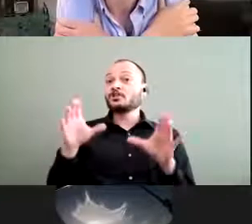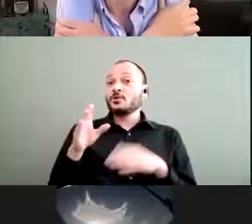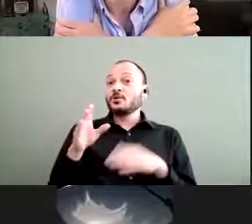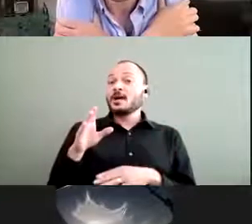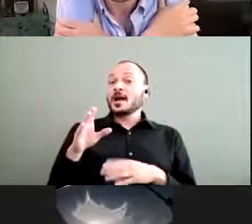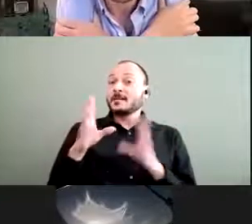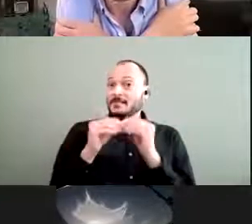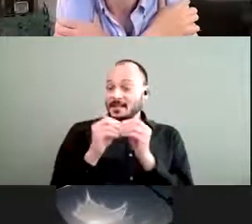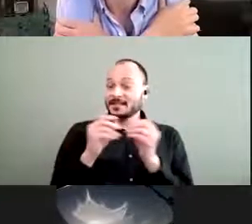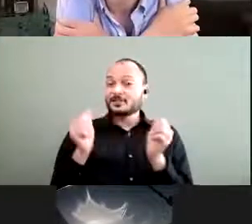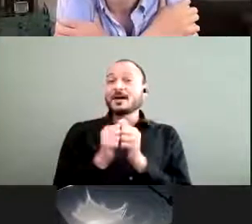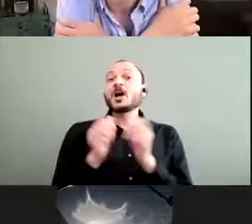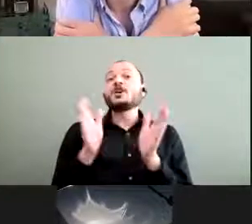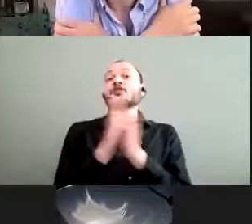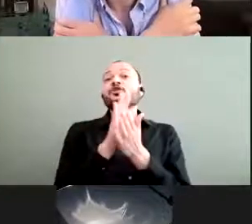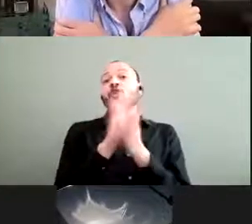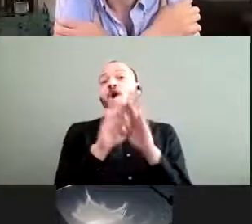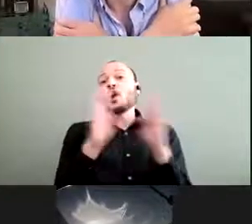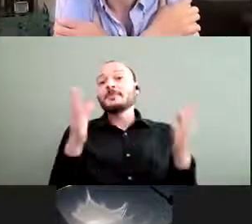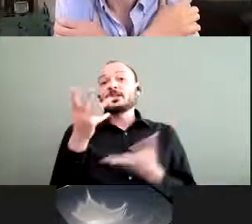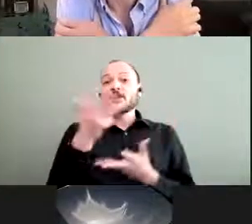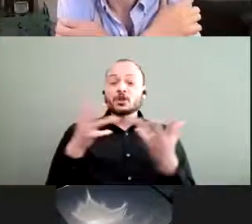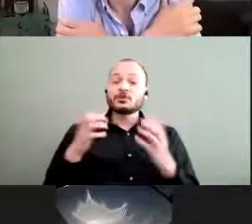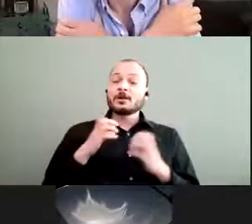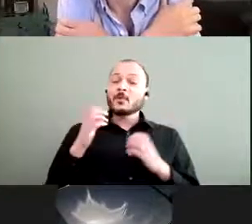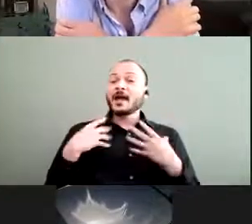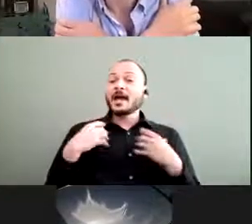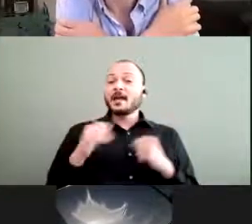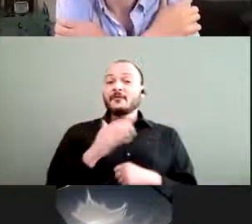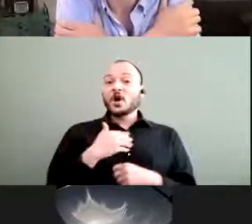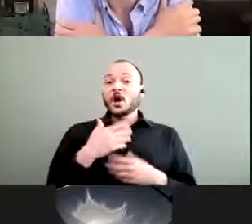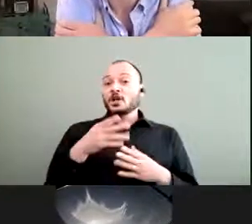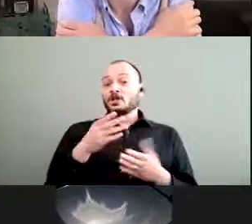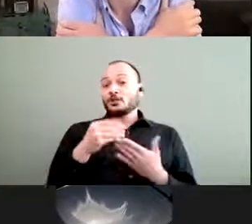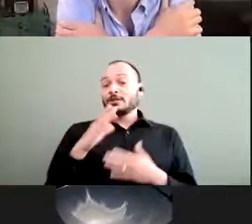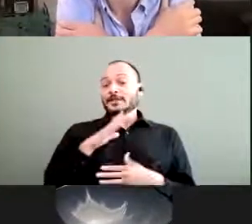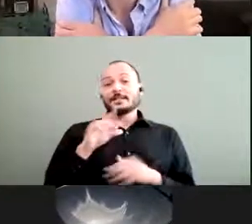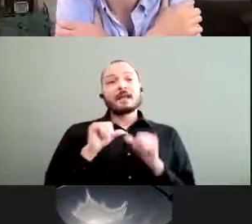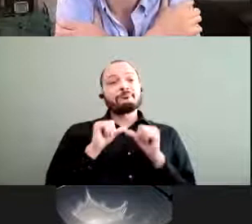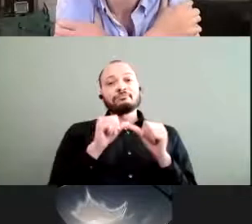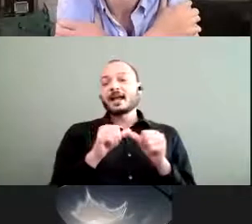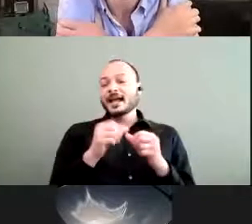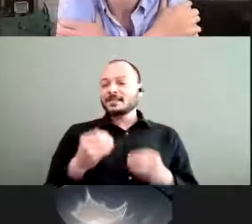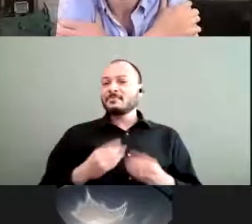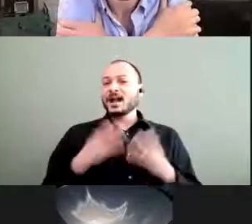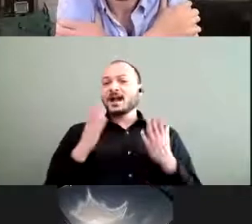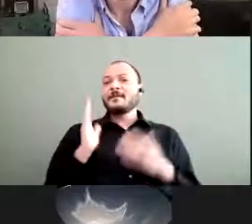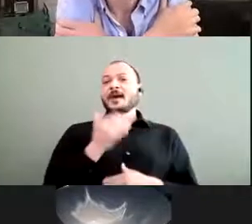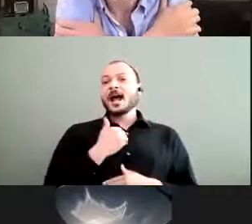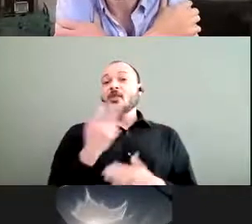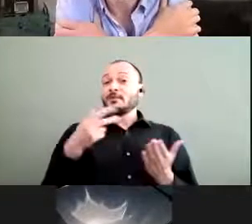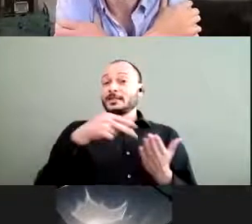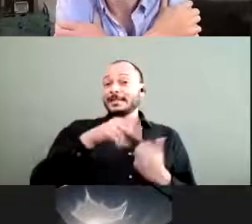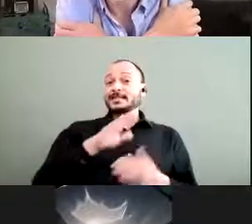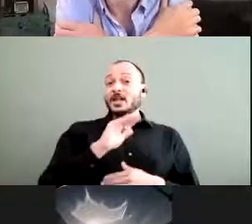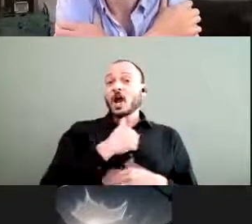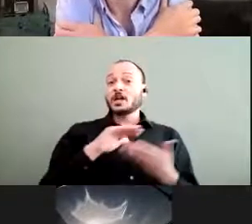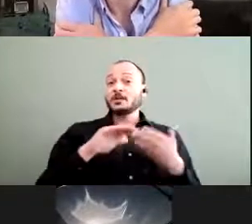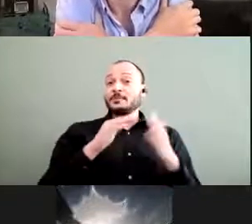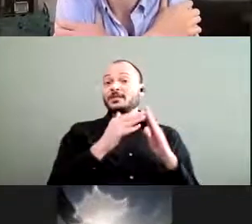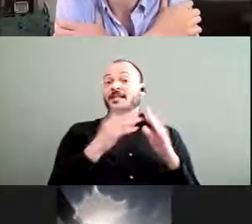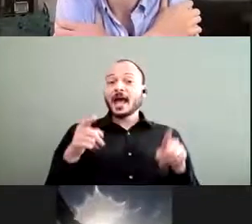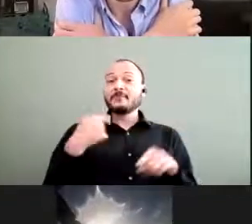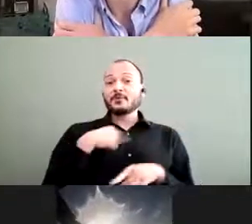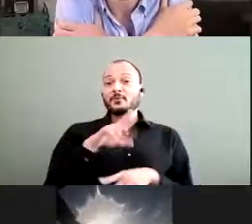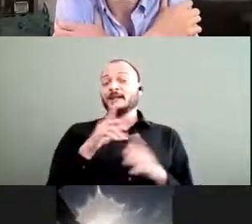social emotional health of our students. And I just remain so inspired by the resilience of our communities as we navigate the reopening